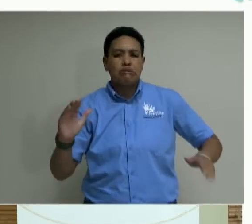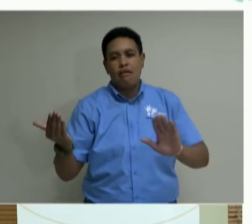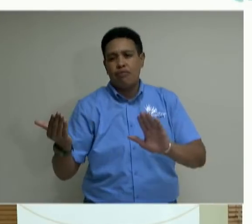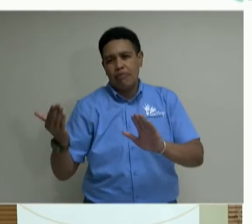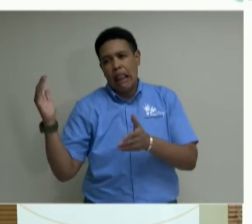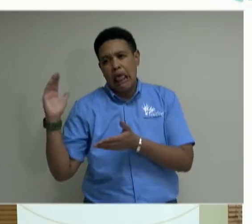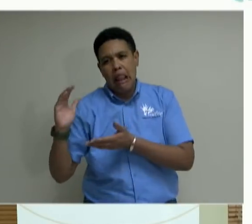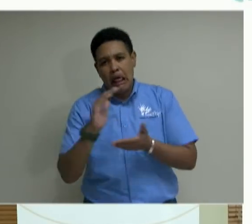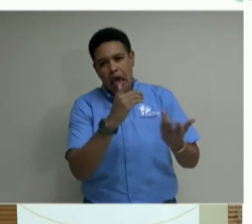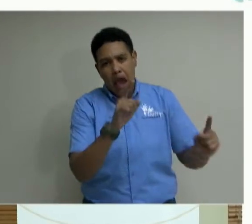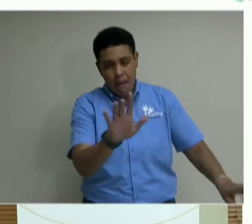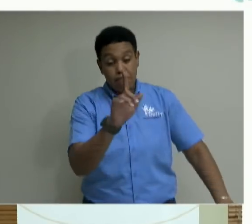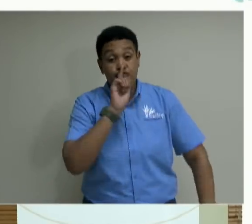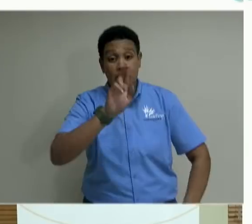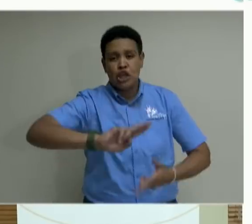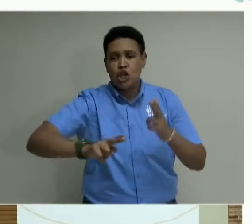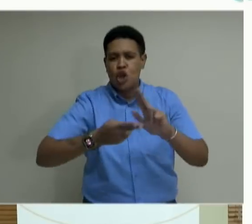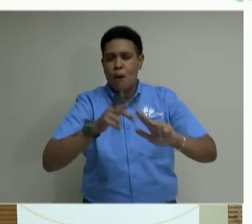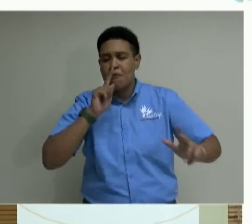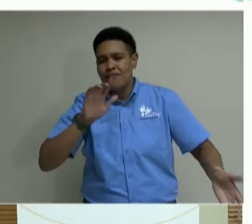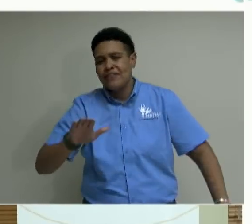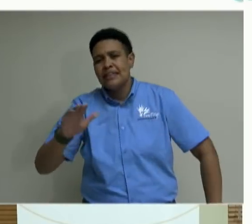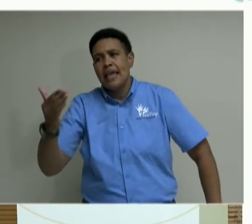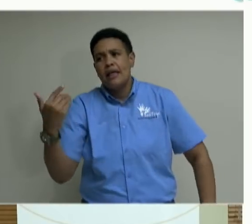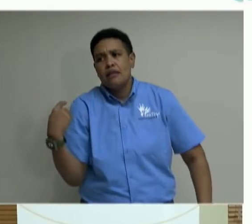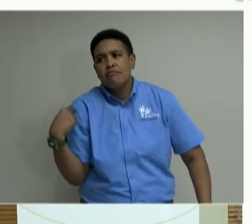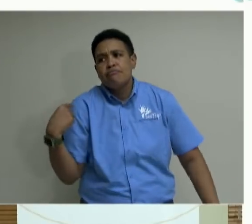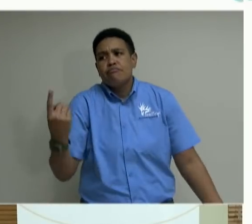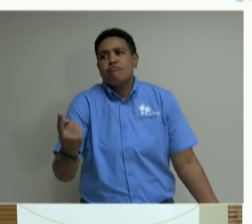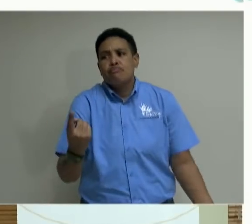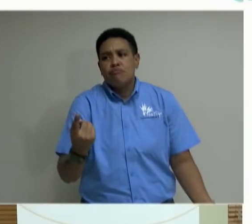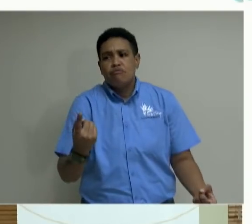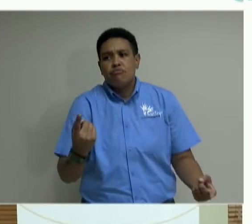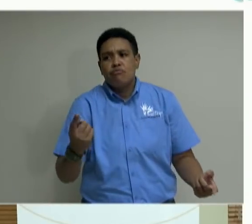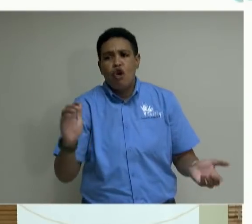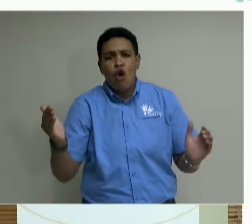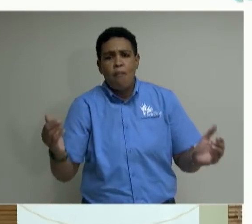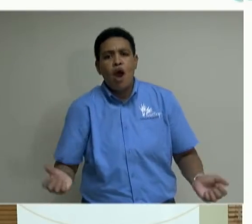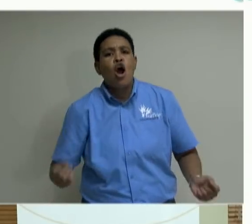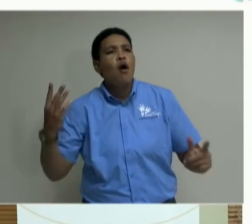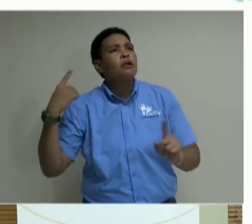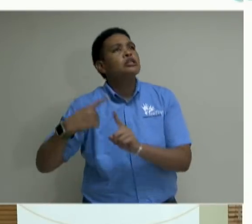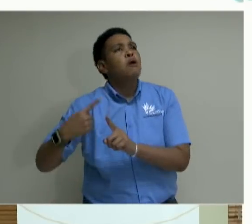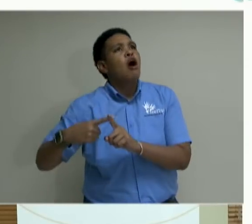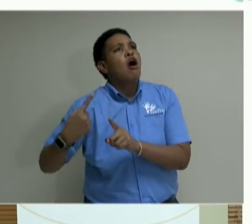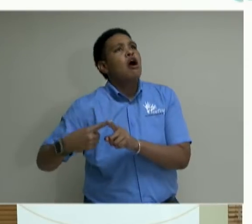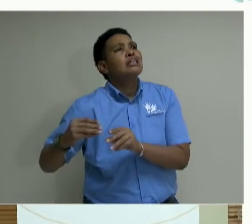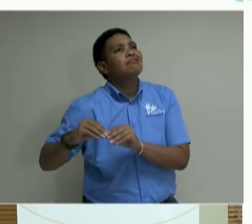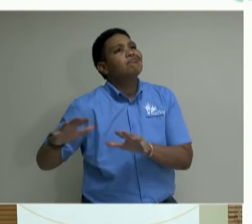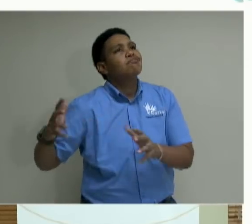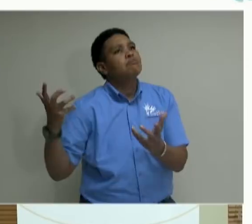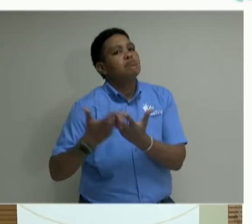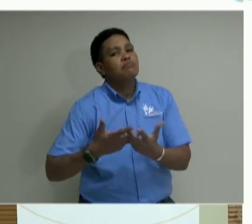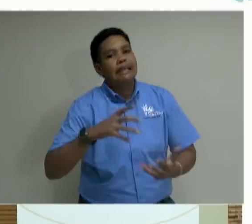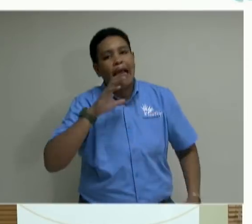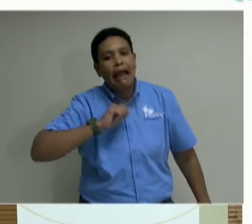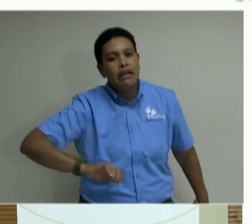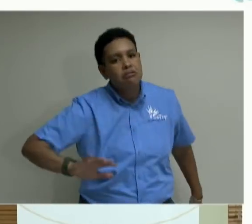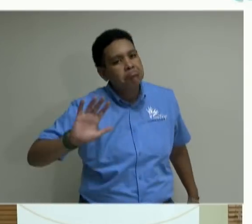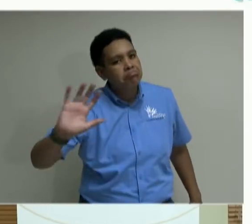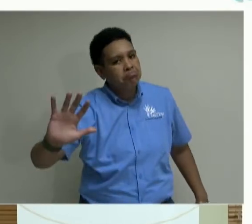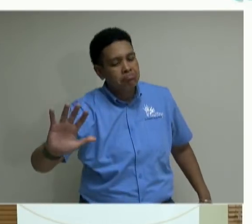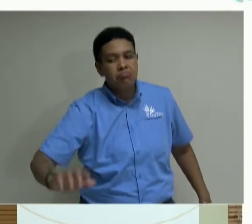ratio, and that would be the number of deaths over the number of positive cases in that age group.